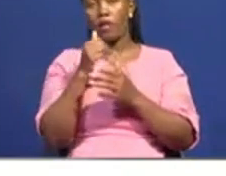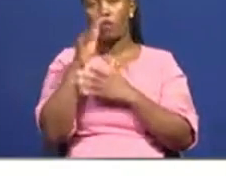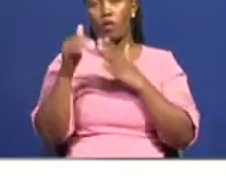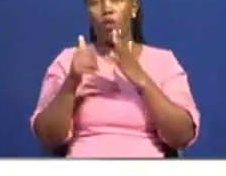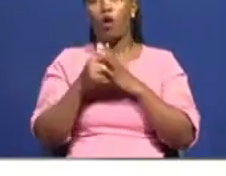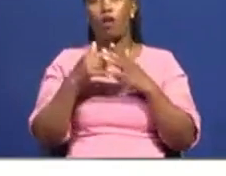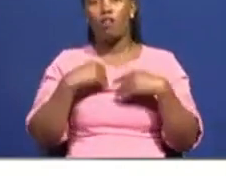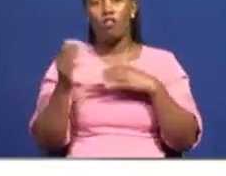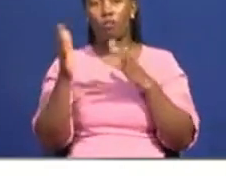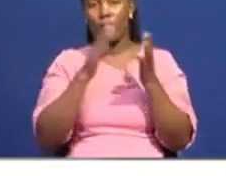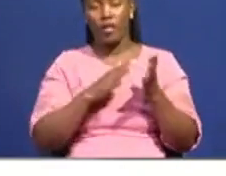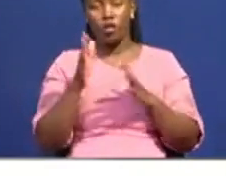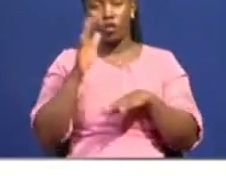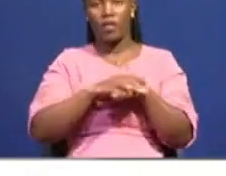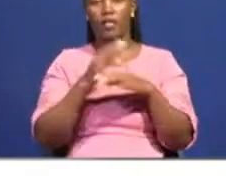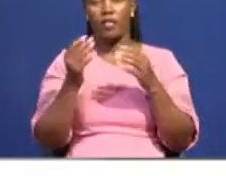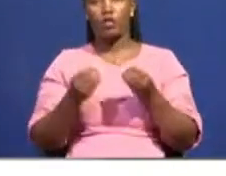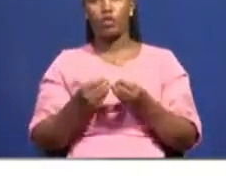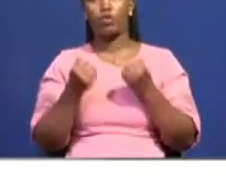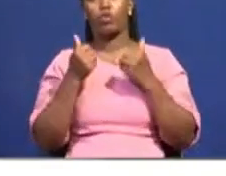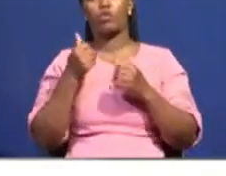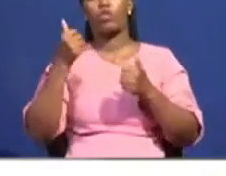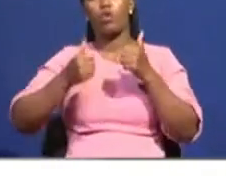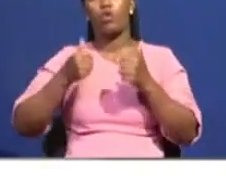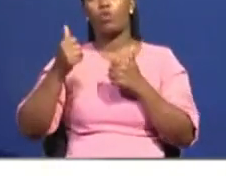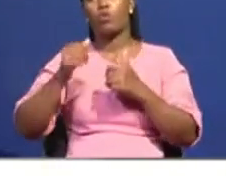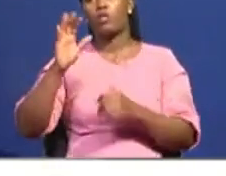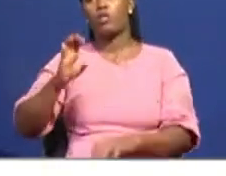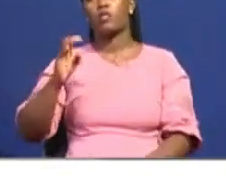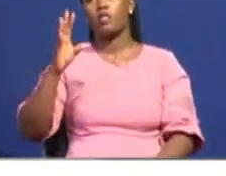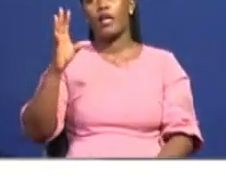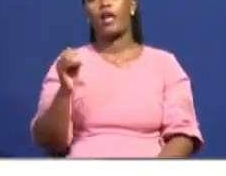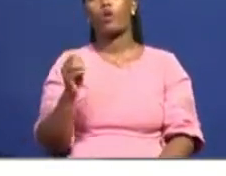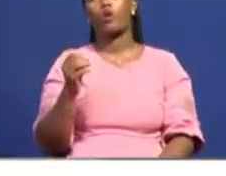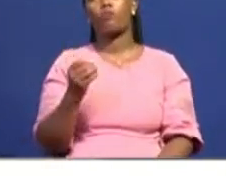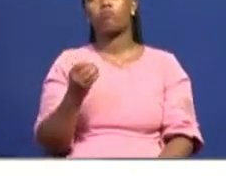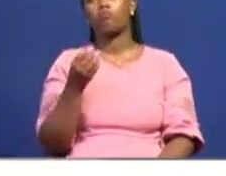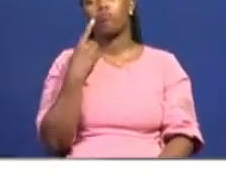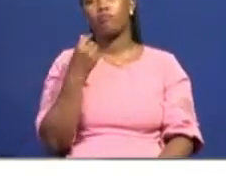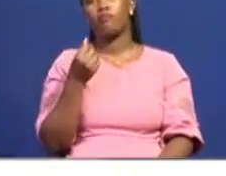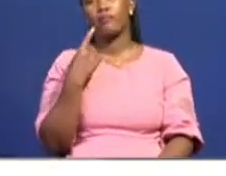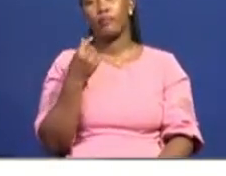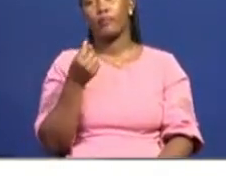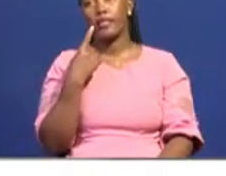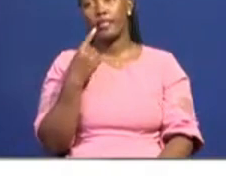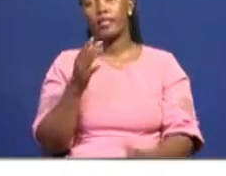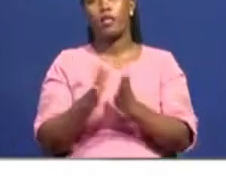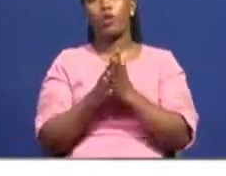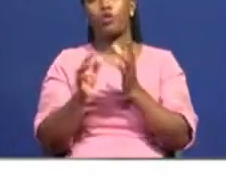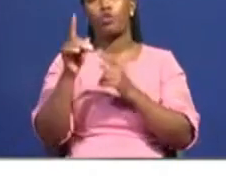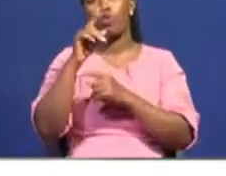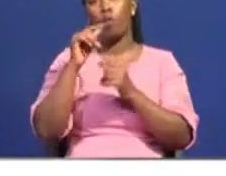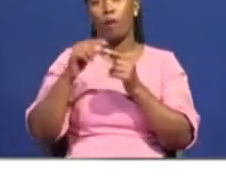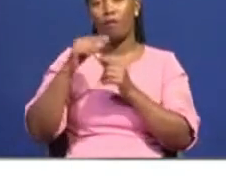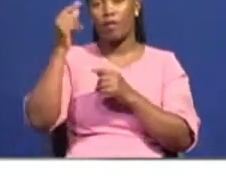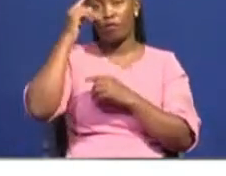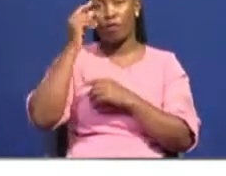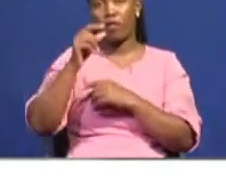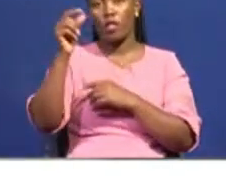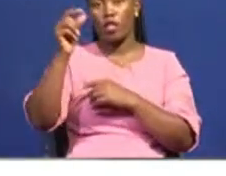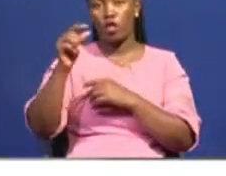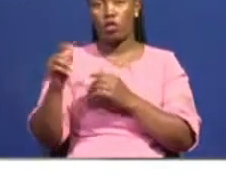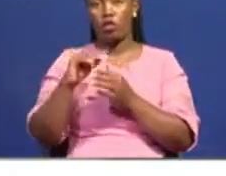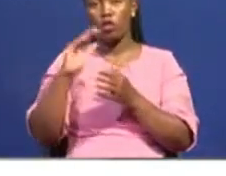with a solution for such. Which is EcoTreat. EcoTreat waste digester, which is perfect for that job. Okay. To eliminate